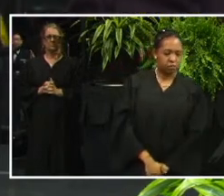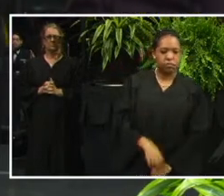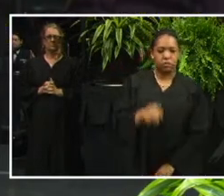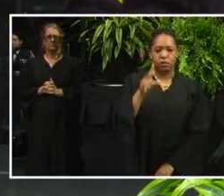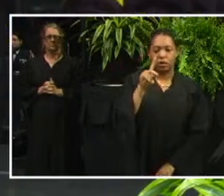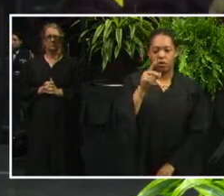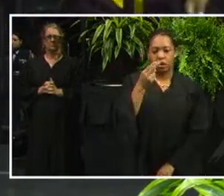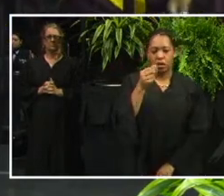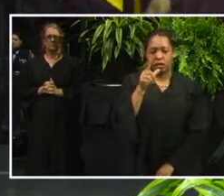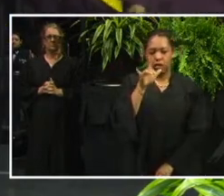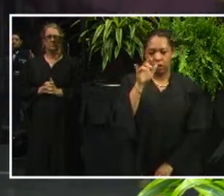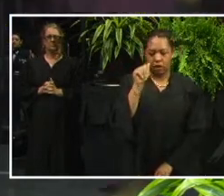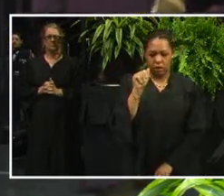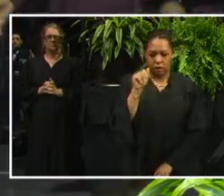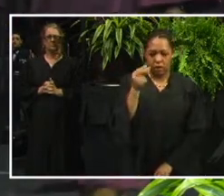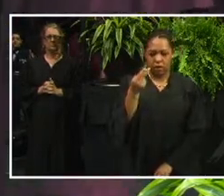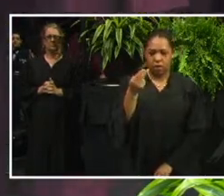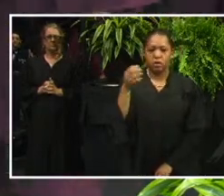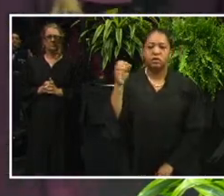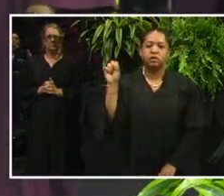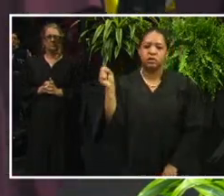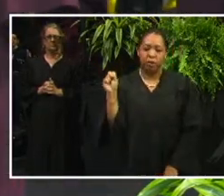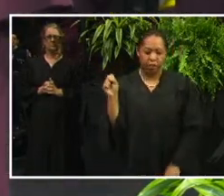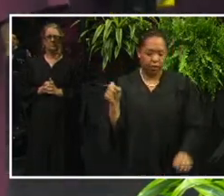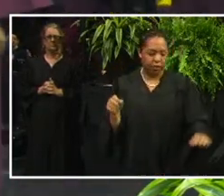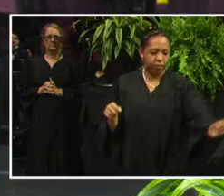Kalia Andrea Amari Smith.